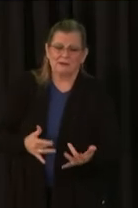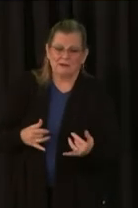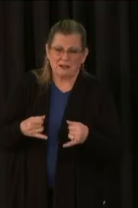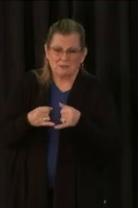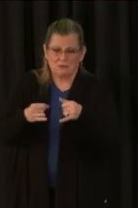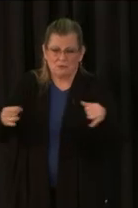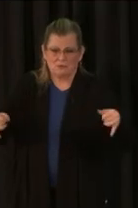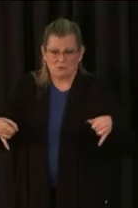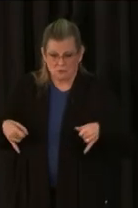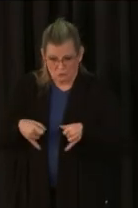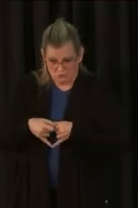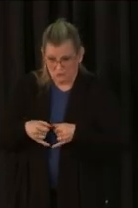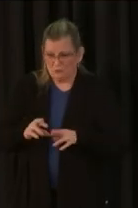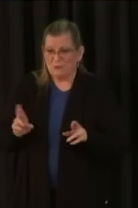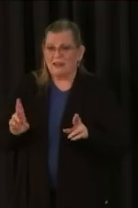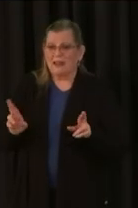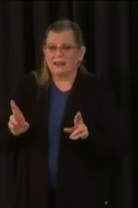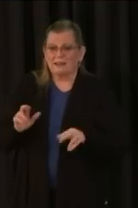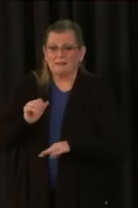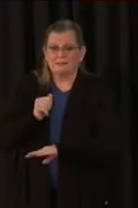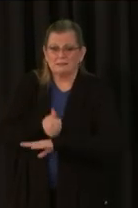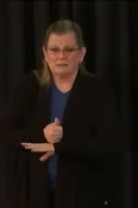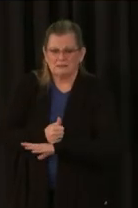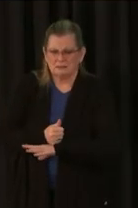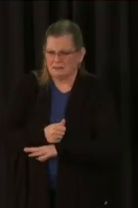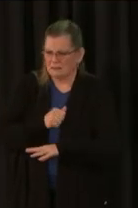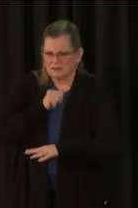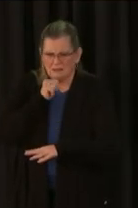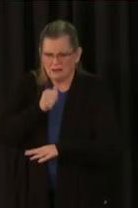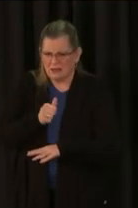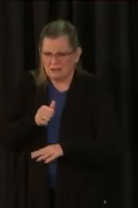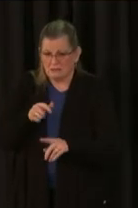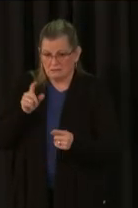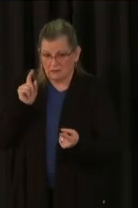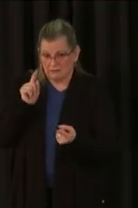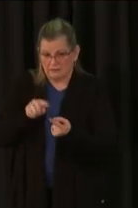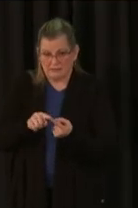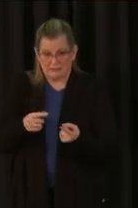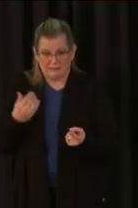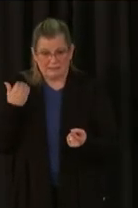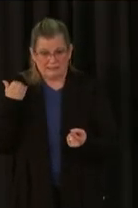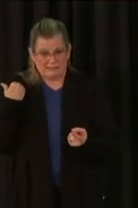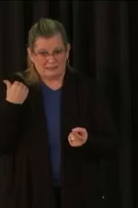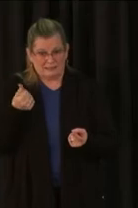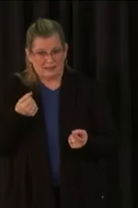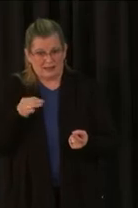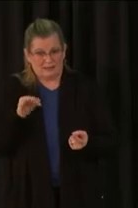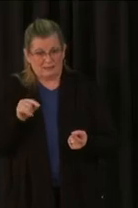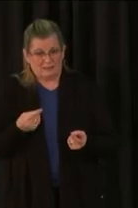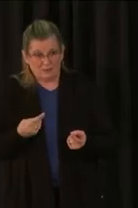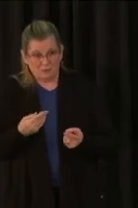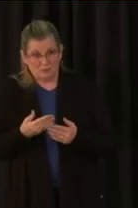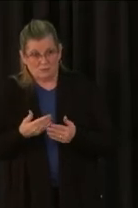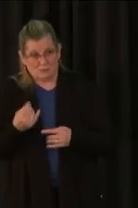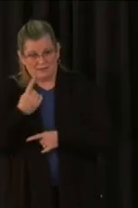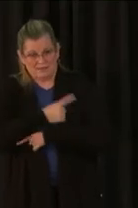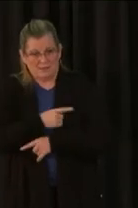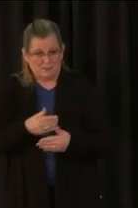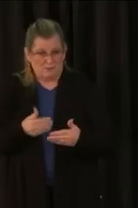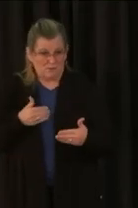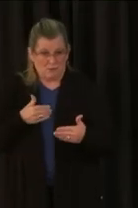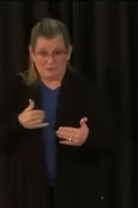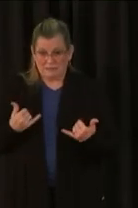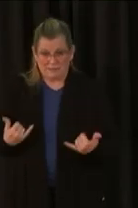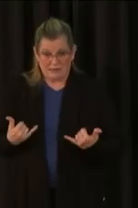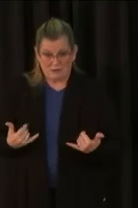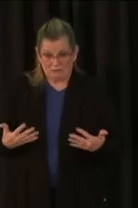is installed, but then not really sort of activated until, say, the 19th or, late hours or early